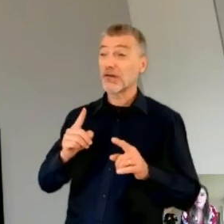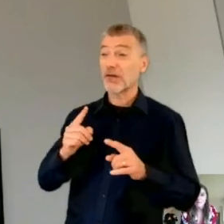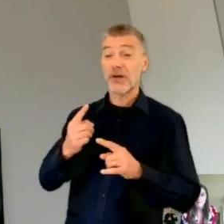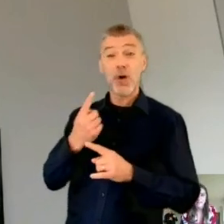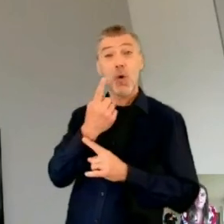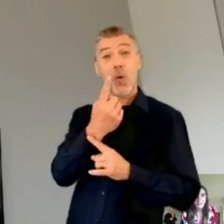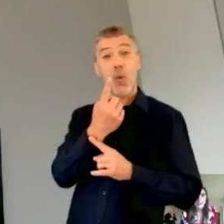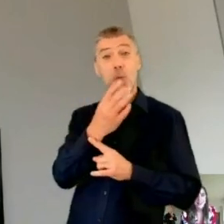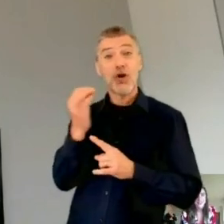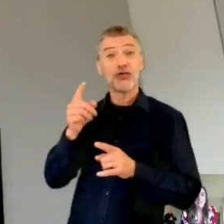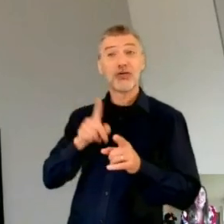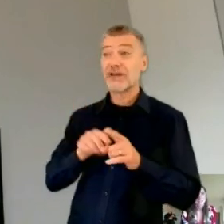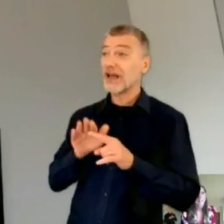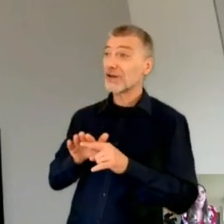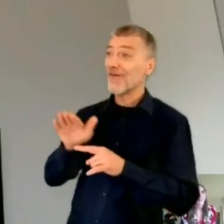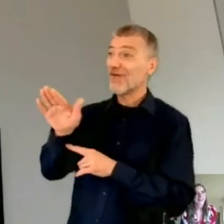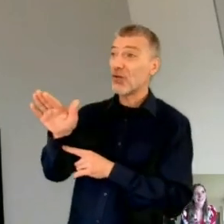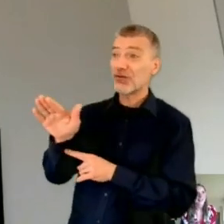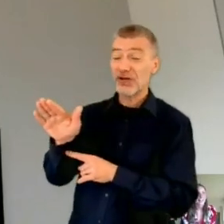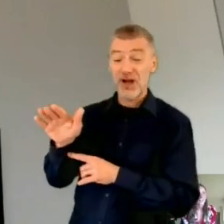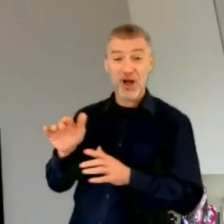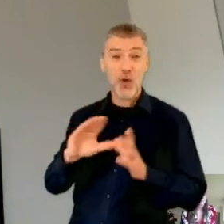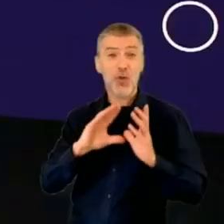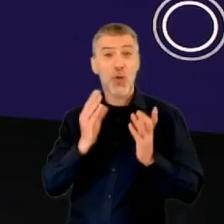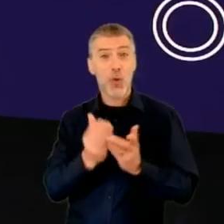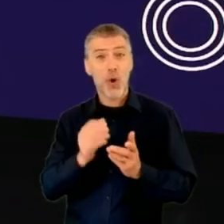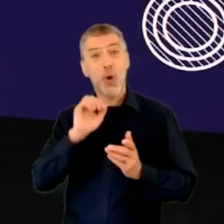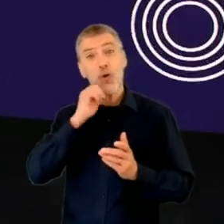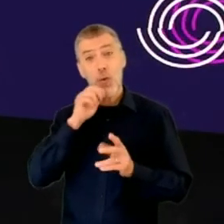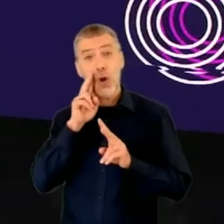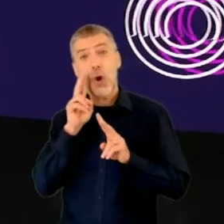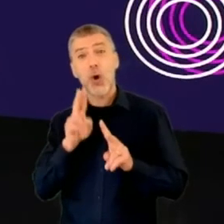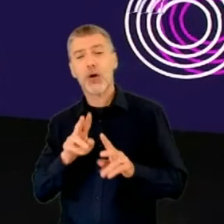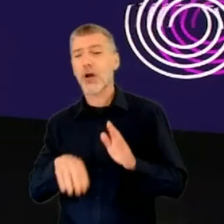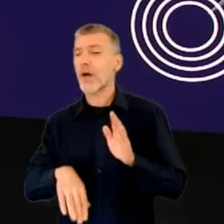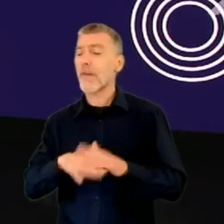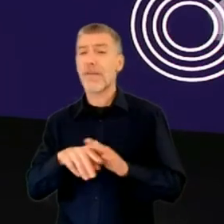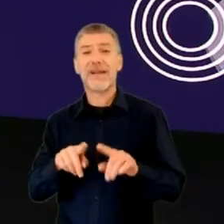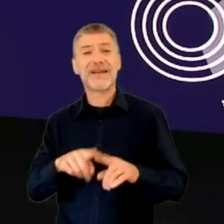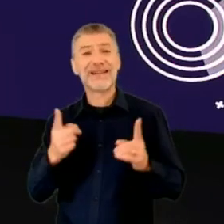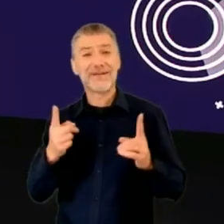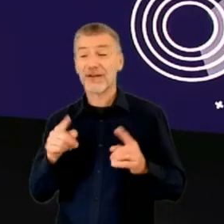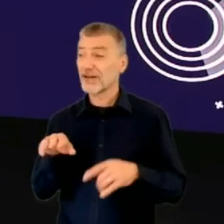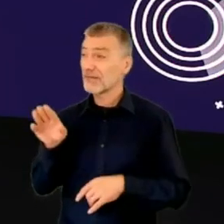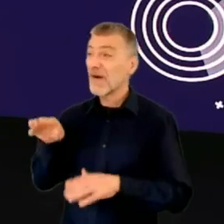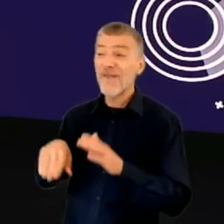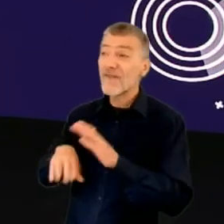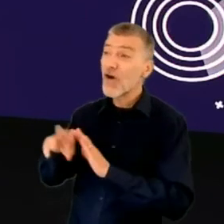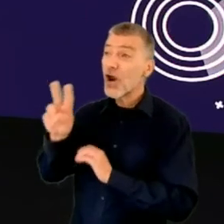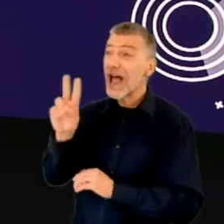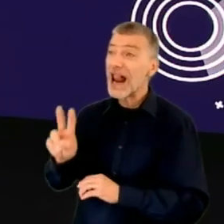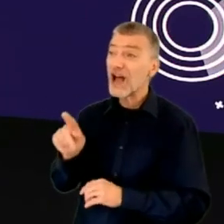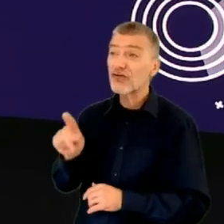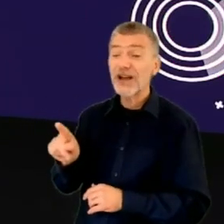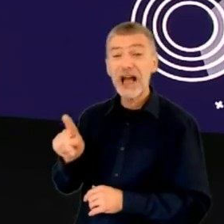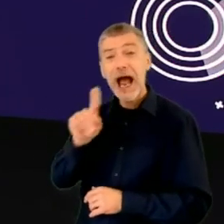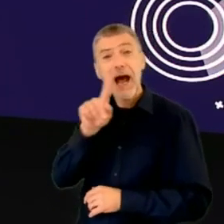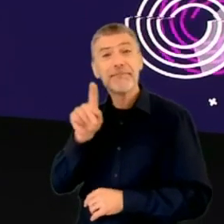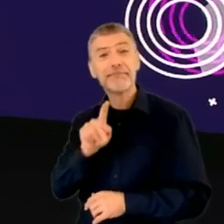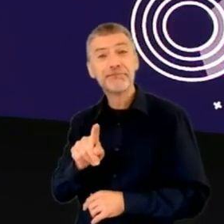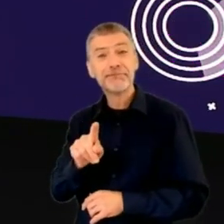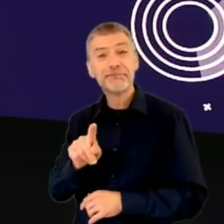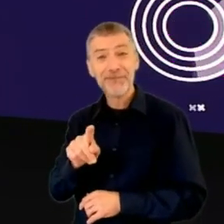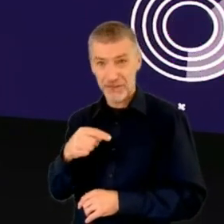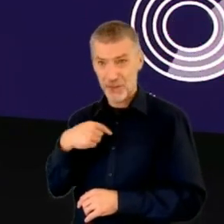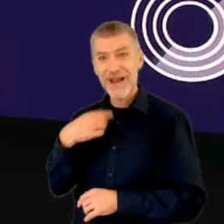maybe it won't be fully electric then. But I think that's what we often talk about, is this kind of 100 years time vision of,